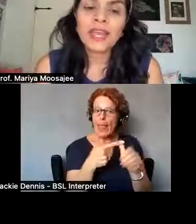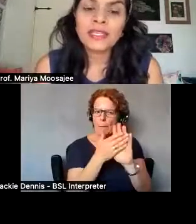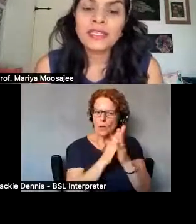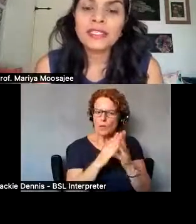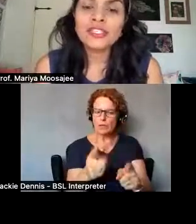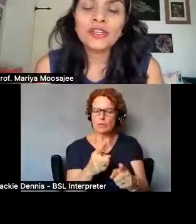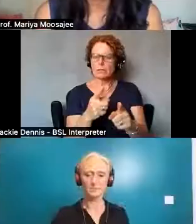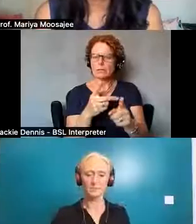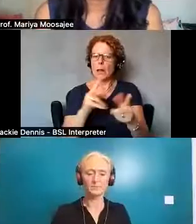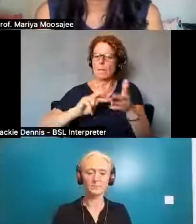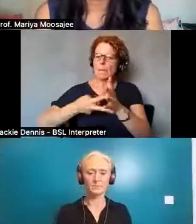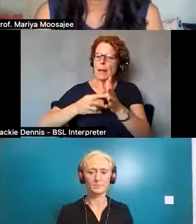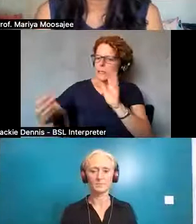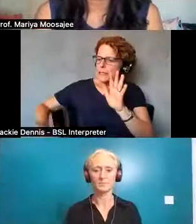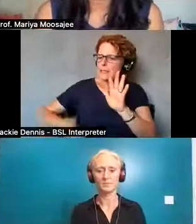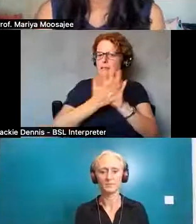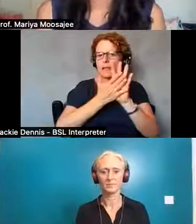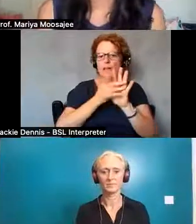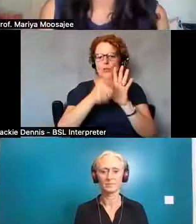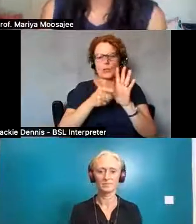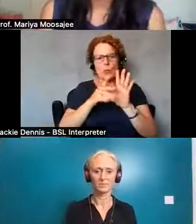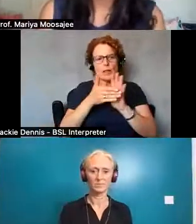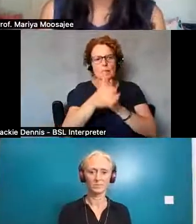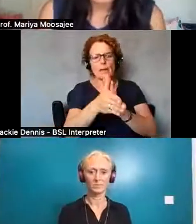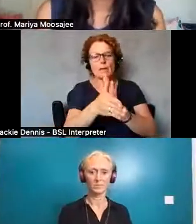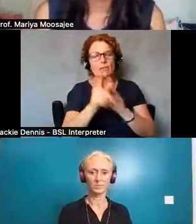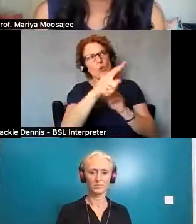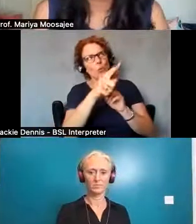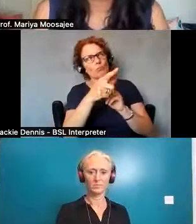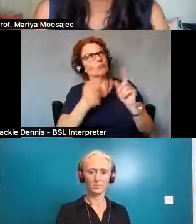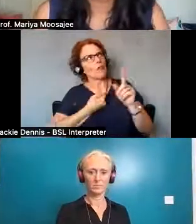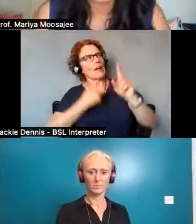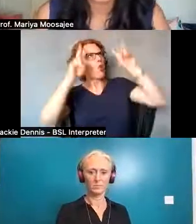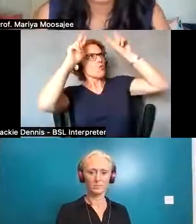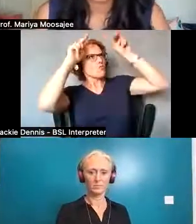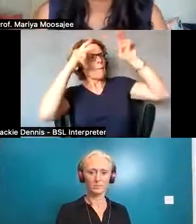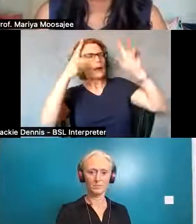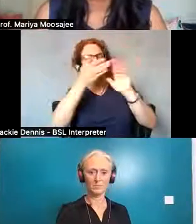these vectors to the zebrafish retina, to the rabbit retina through a